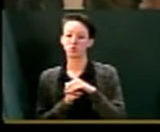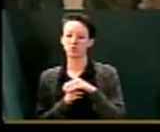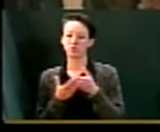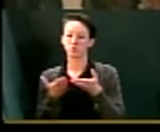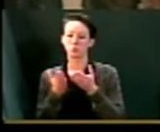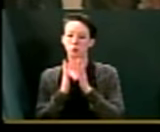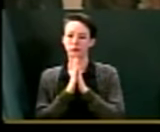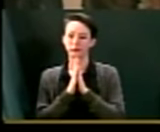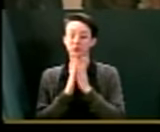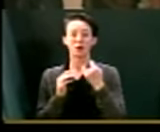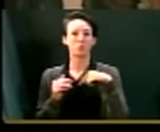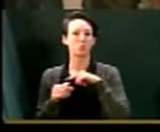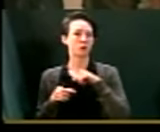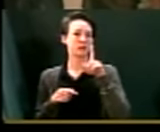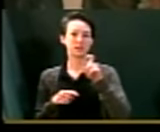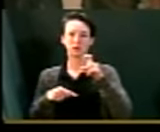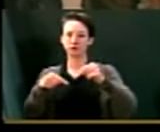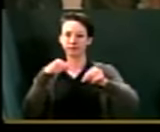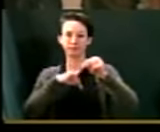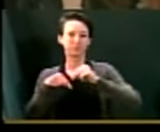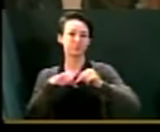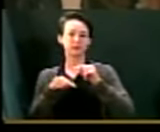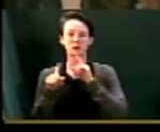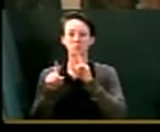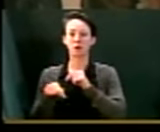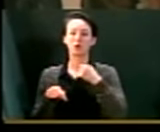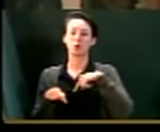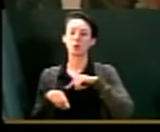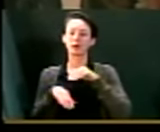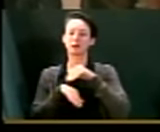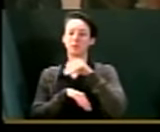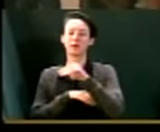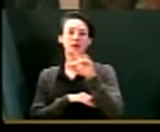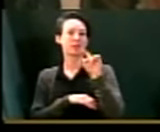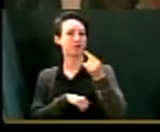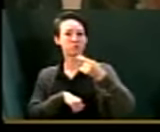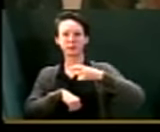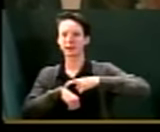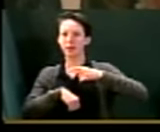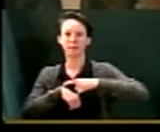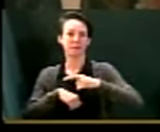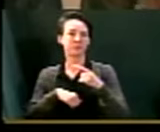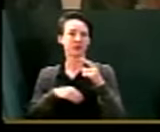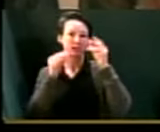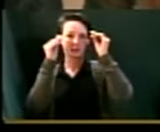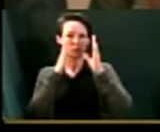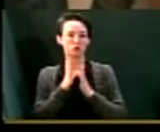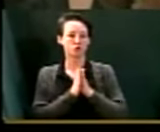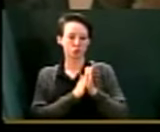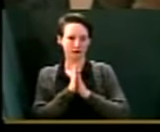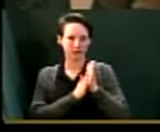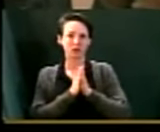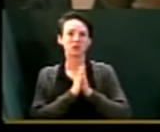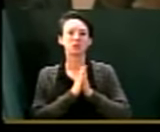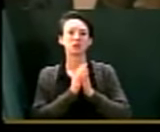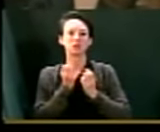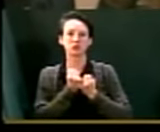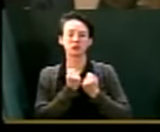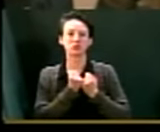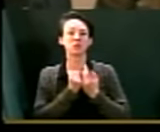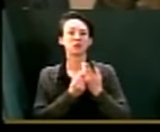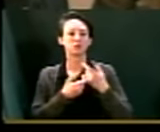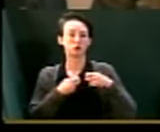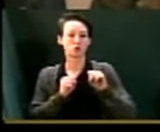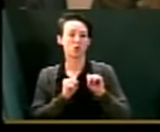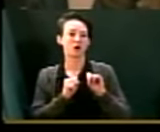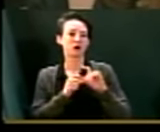request, we need to go back and respond to what we submitted the first time that was teacher-driven and send, right. and try to go from